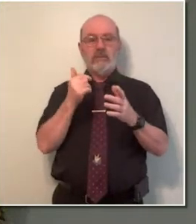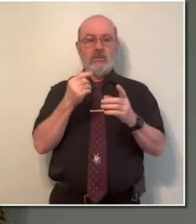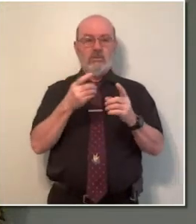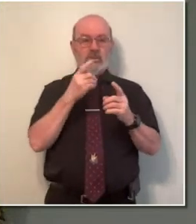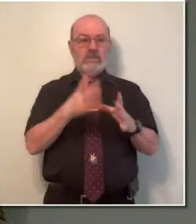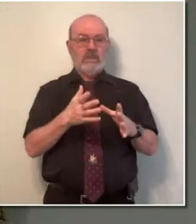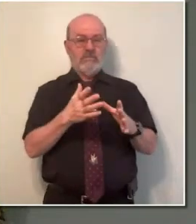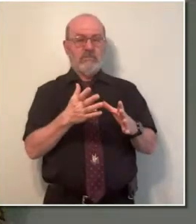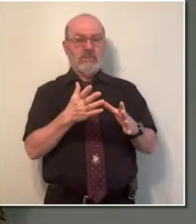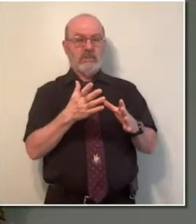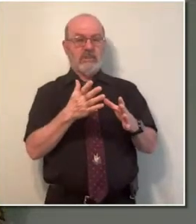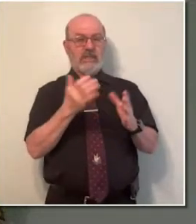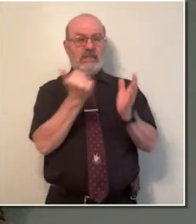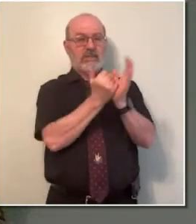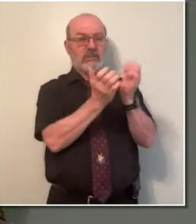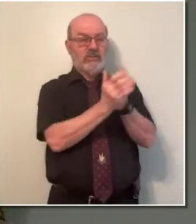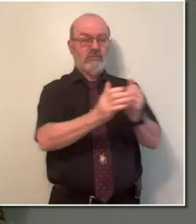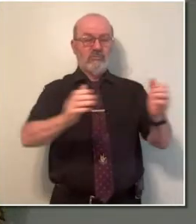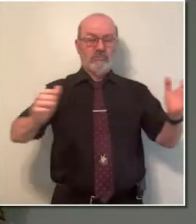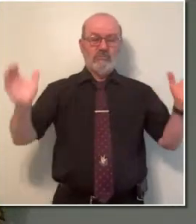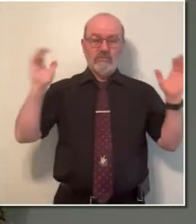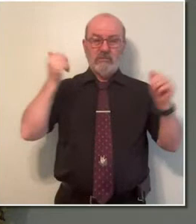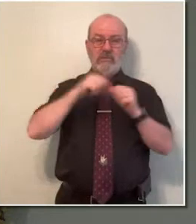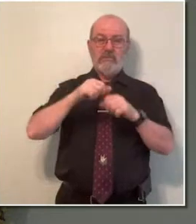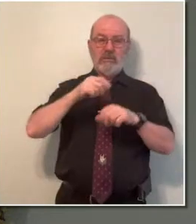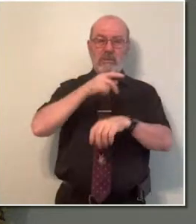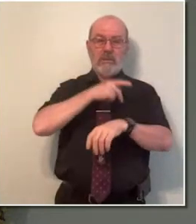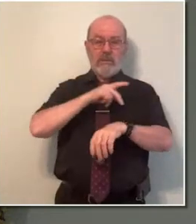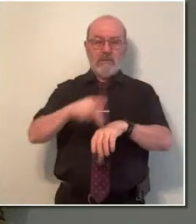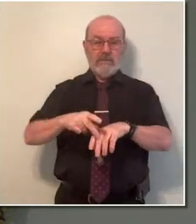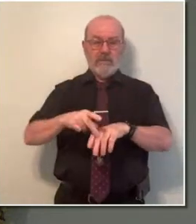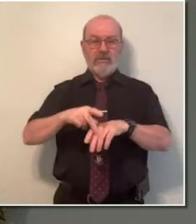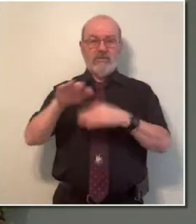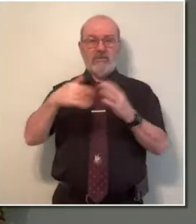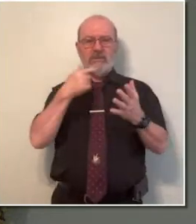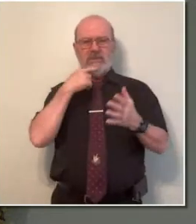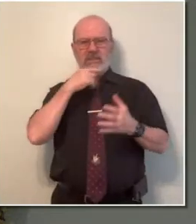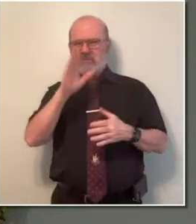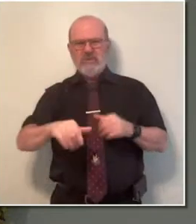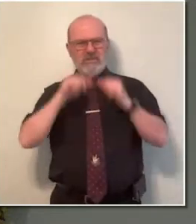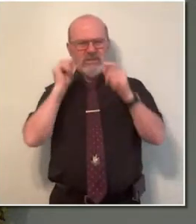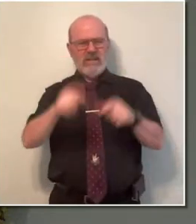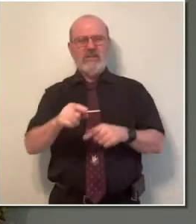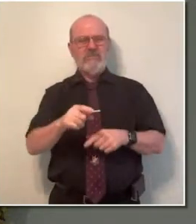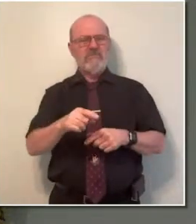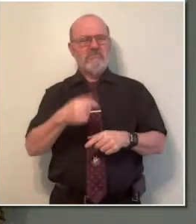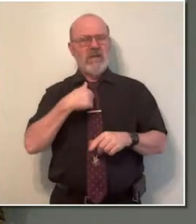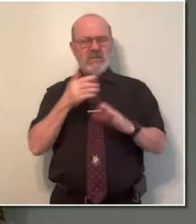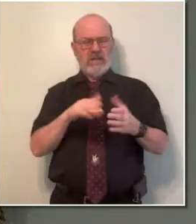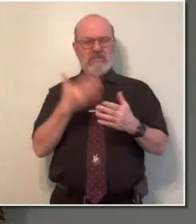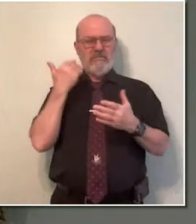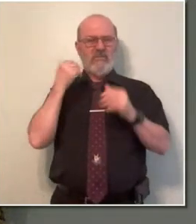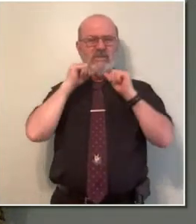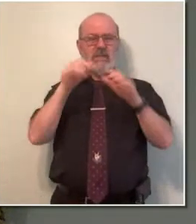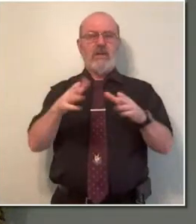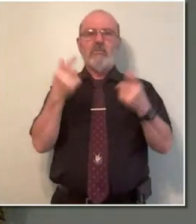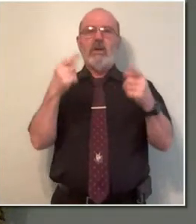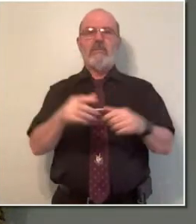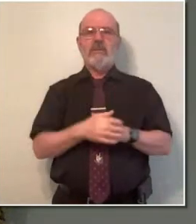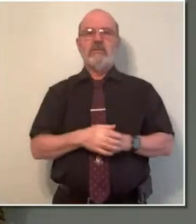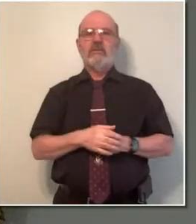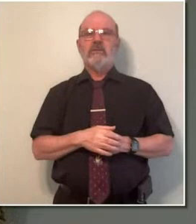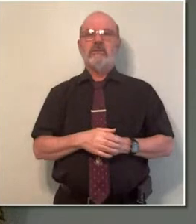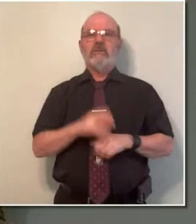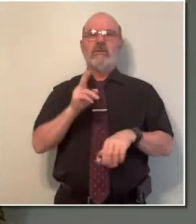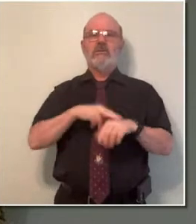at the crucifixion, of course, you remember Peter and all of them said, "We're never going to deny you. You know, I'll die before I deny you." And what happens? Of course, they